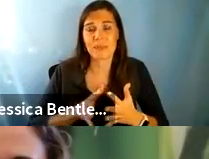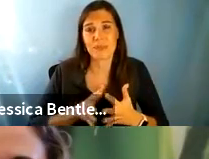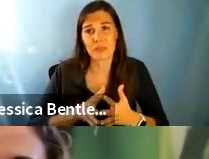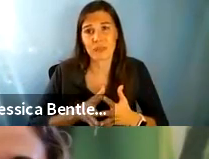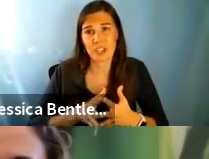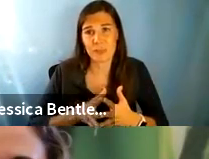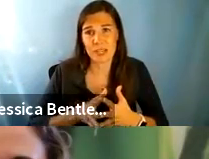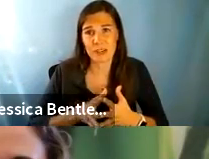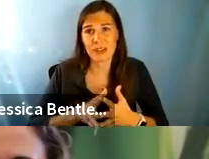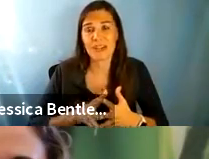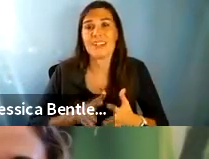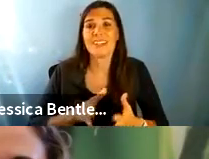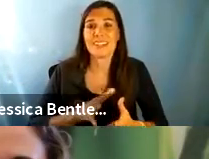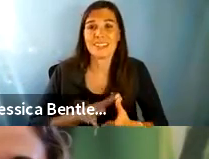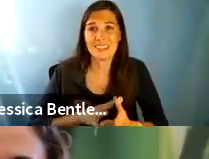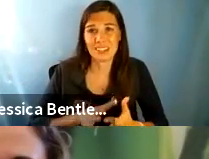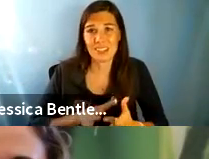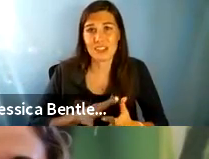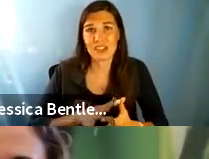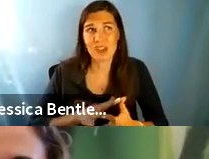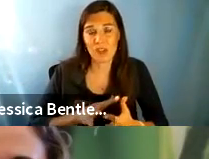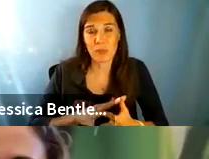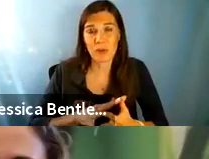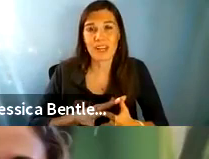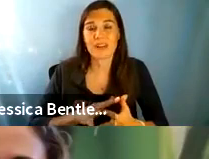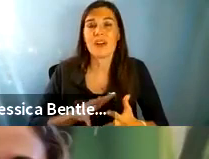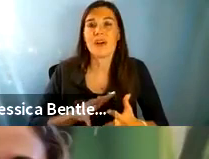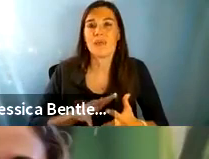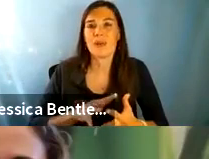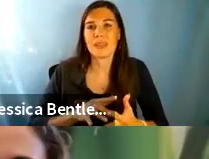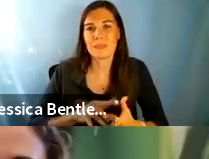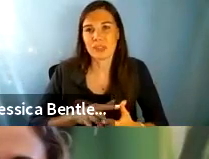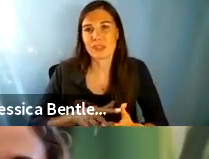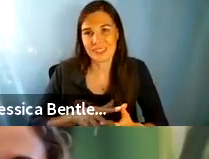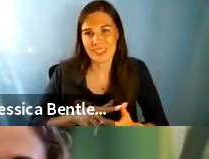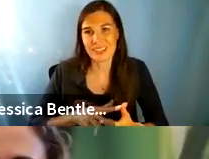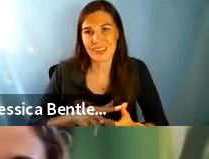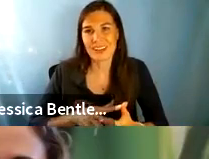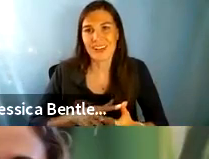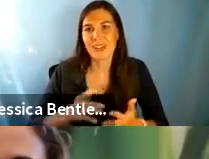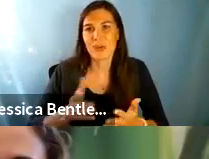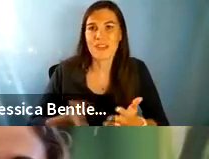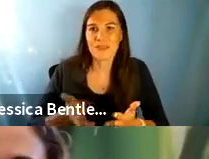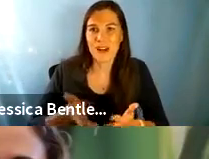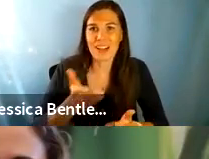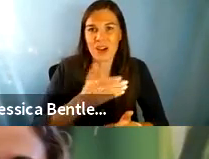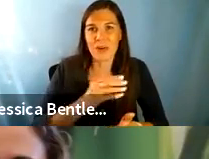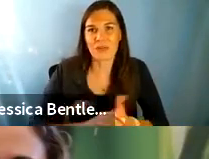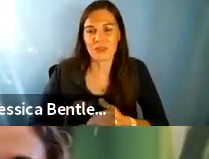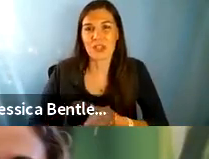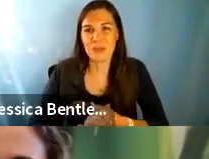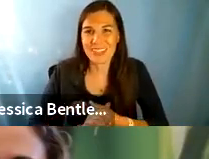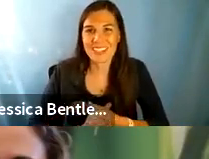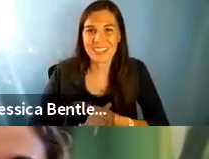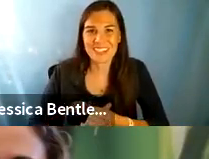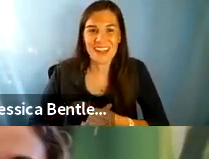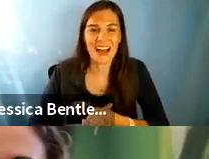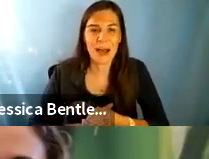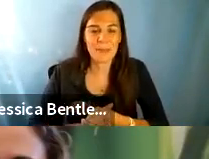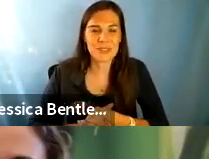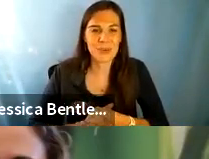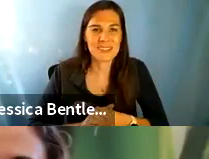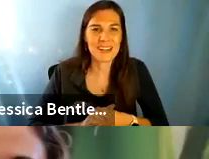follows them from the freshman year to the sophomore year when the mentor is a senior. So they follow for 2